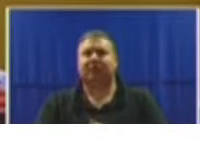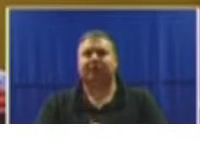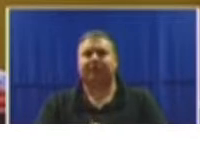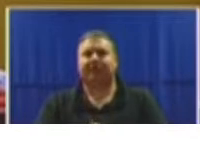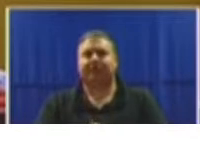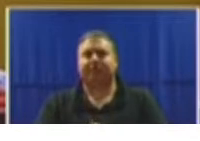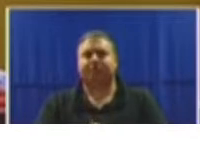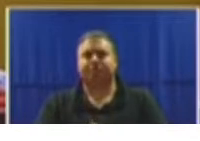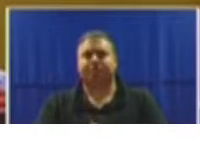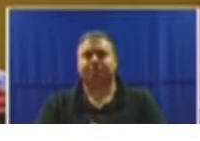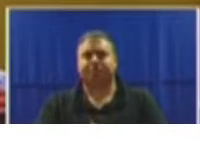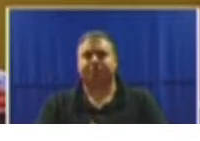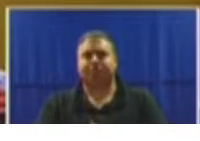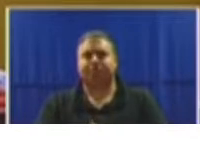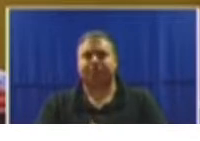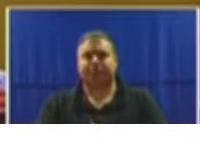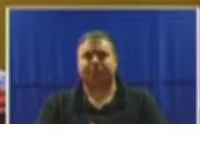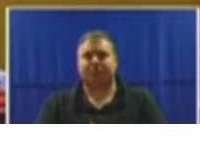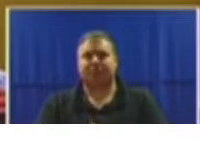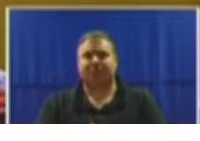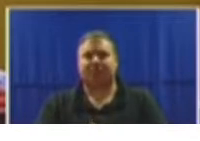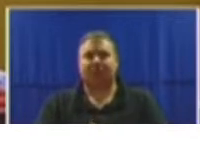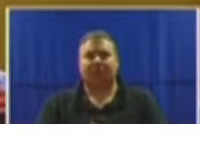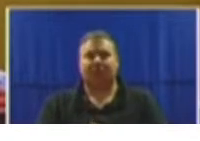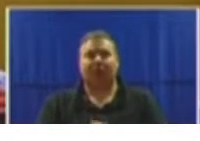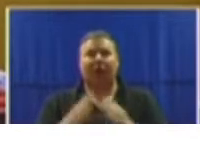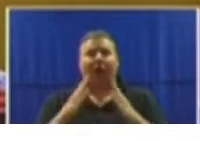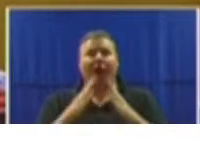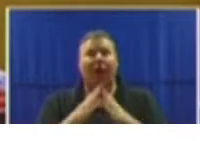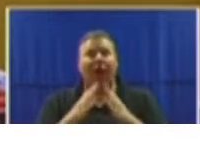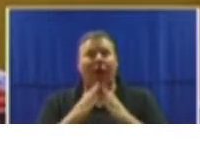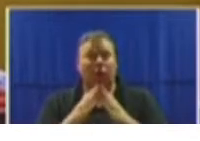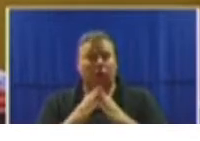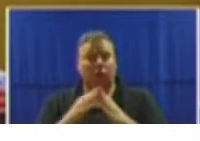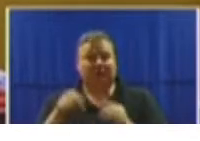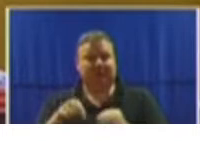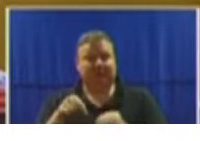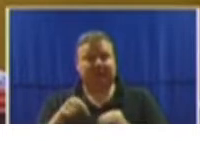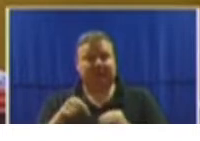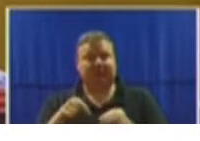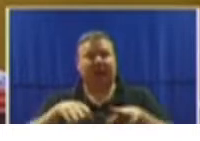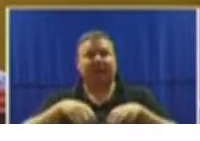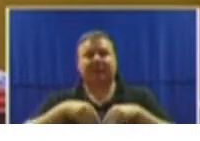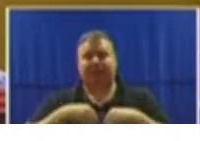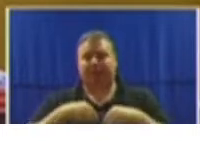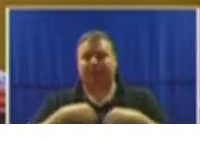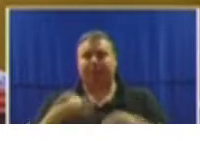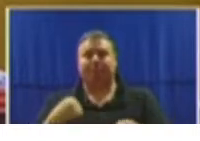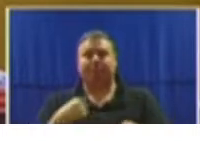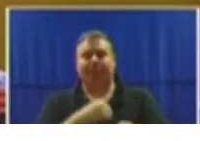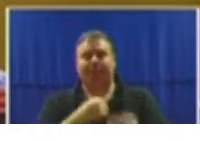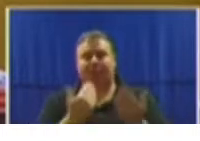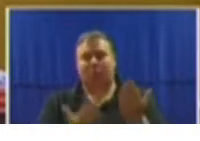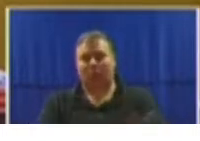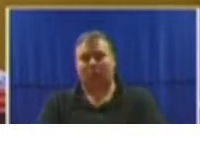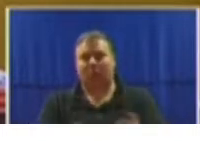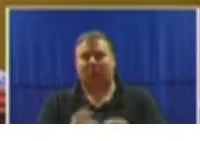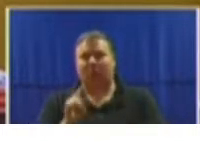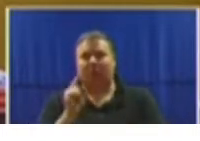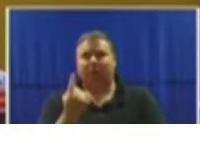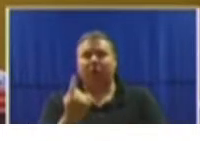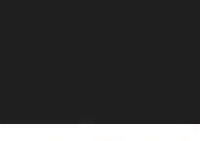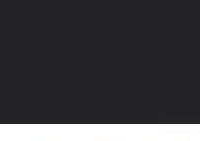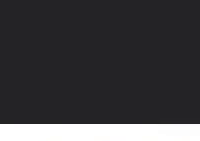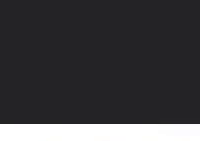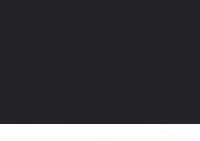In order for the House to consider a member's motion, it should first be moved by the member